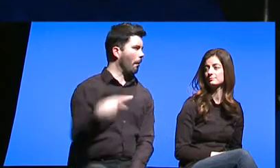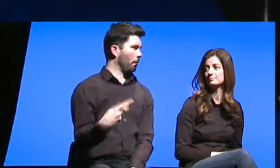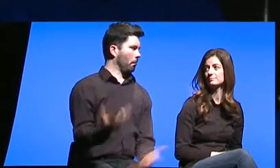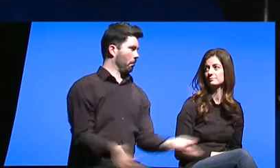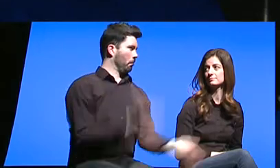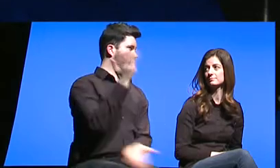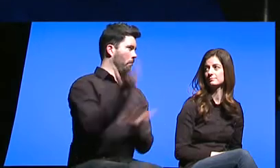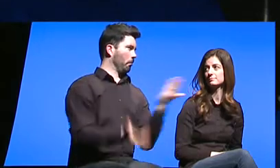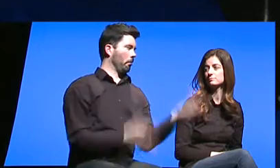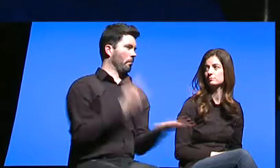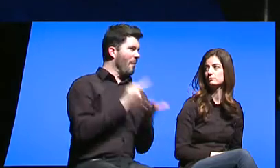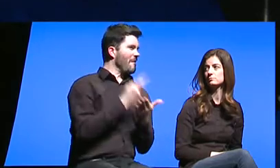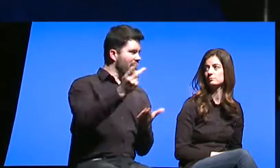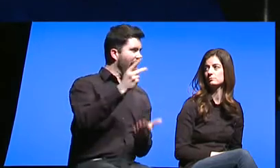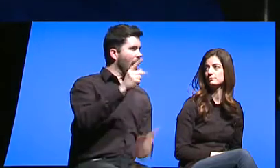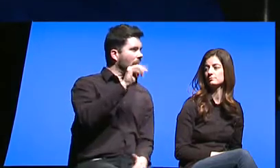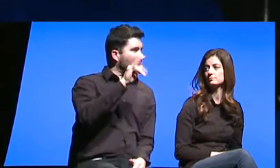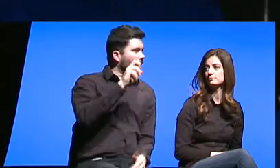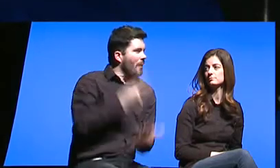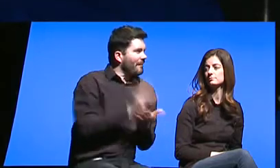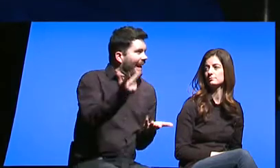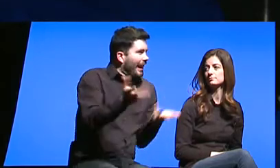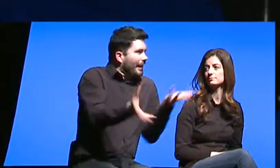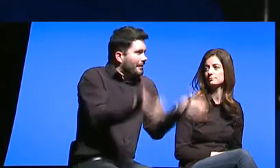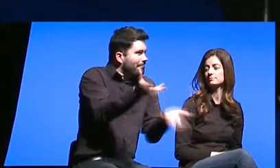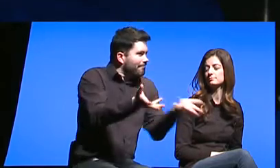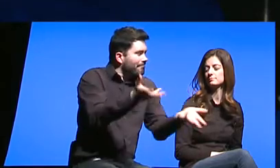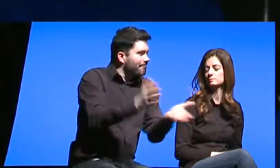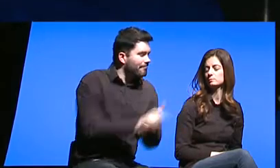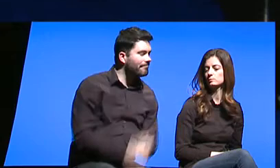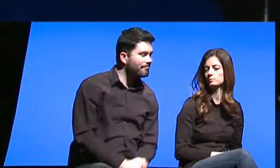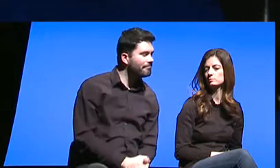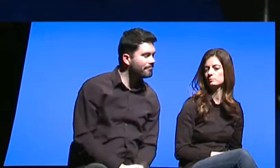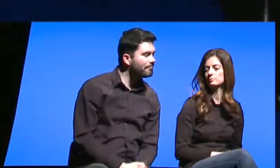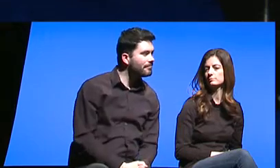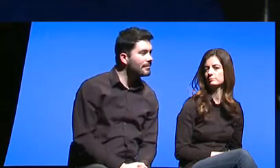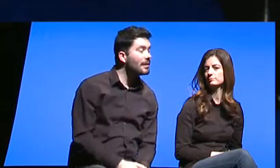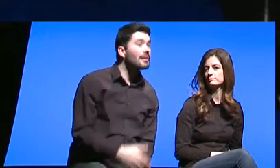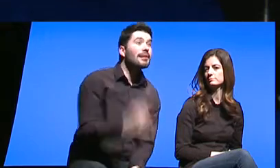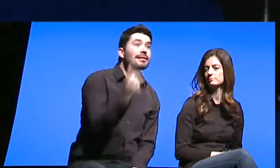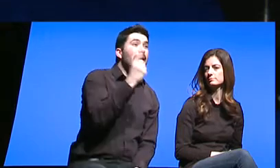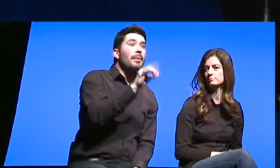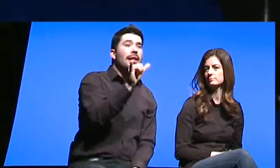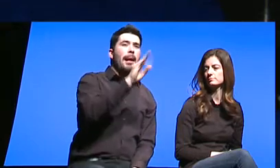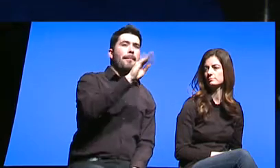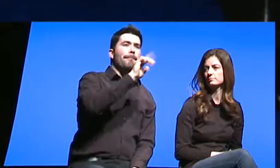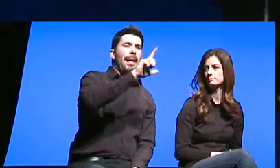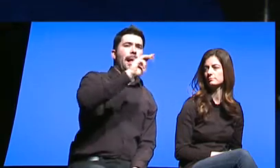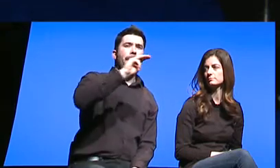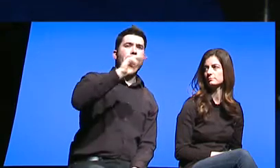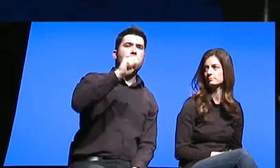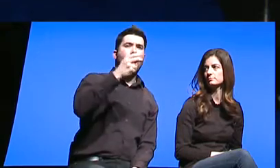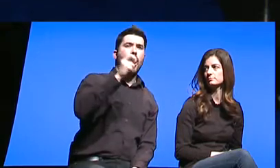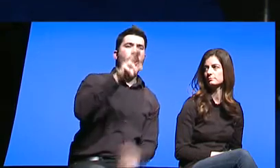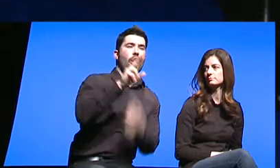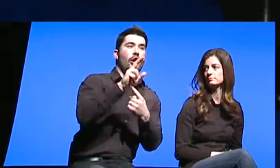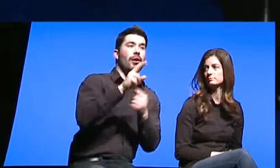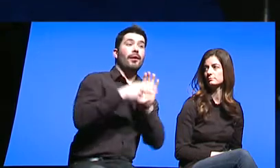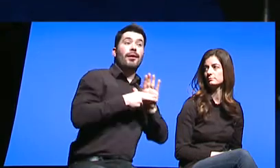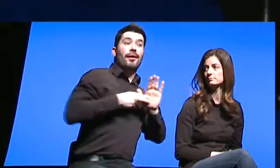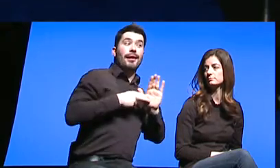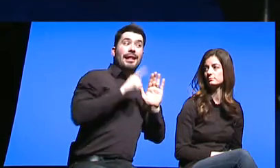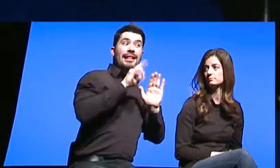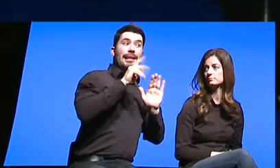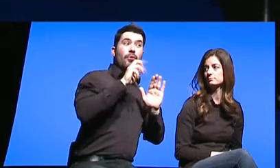of liberalism? This idea we know better. We don't. You got somebody like Bill Maher, who calls himself a liberal, who